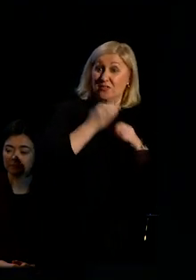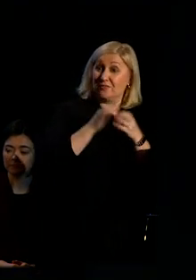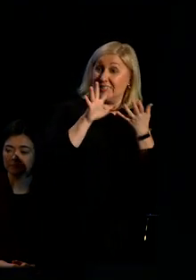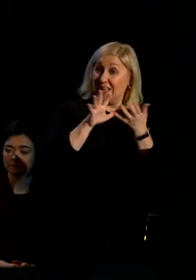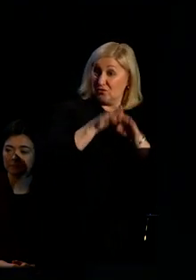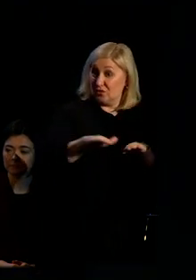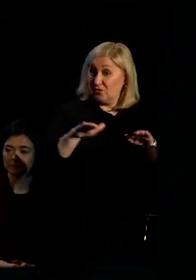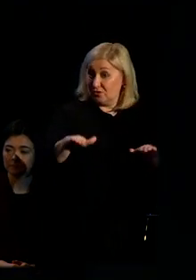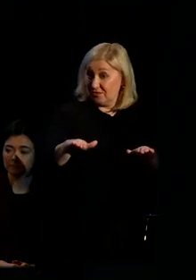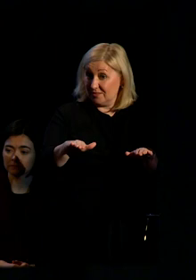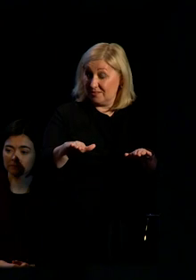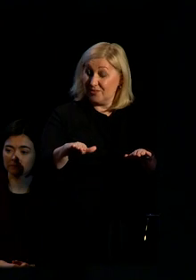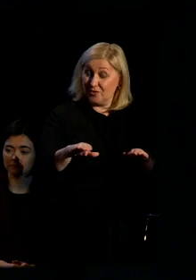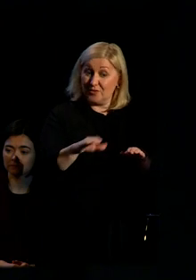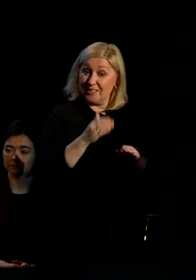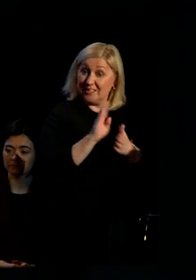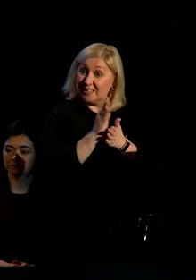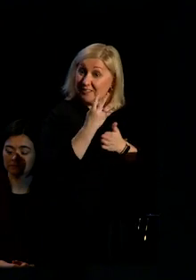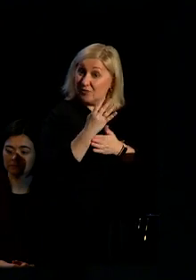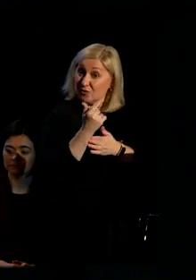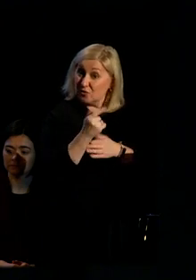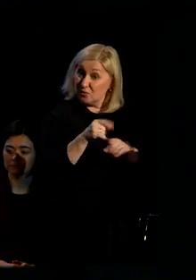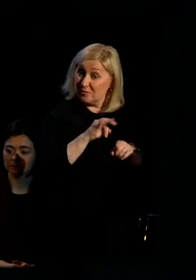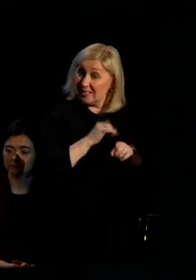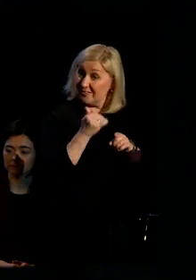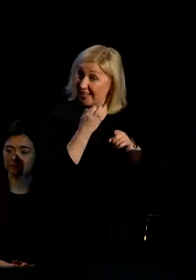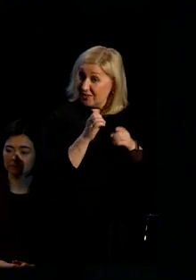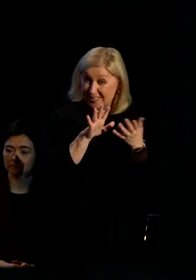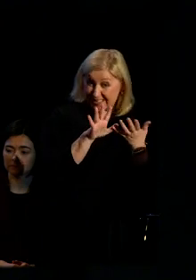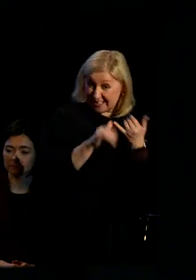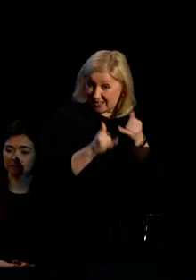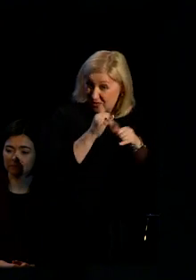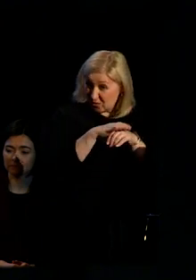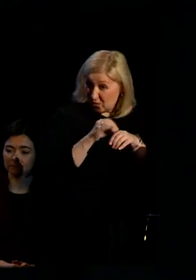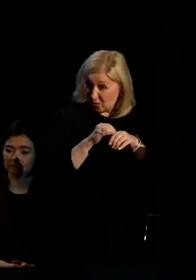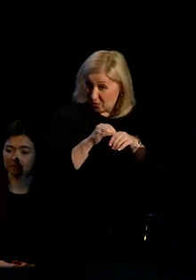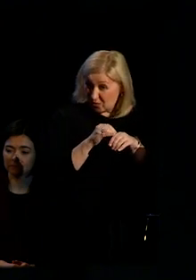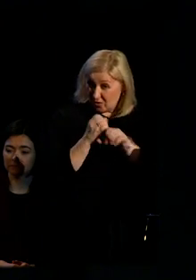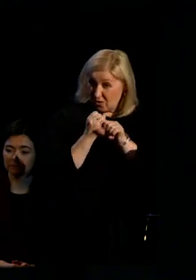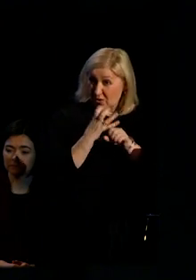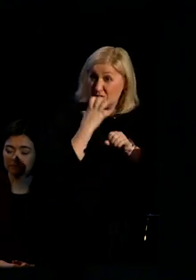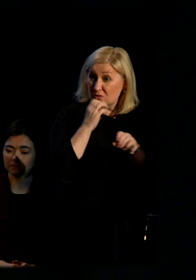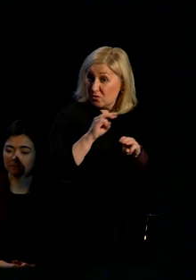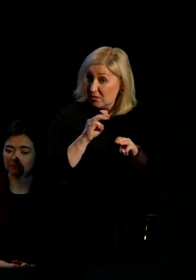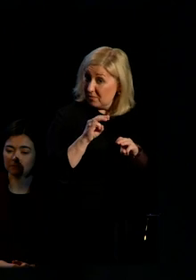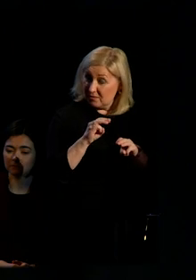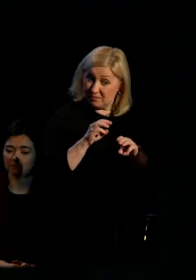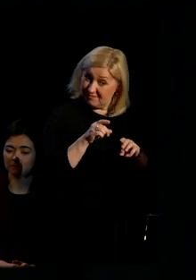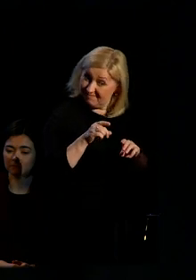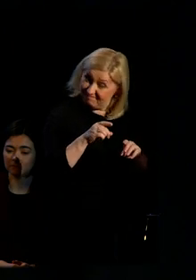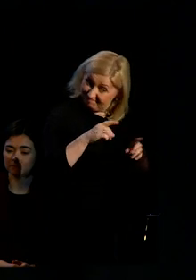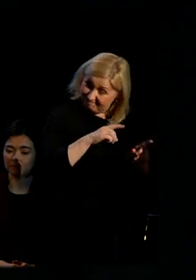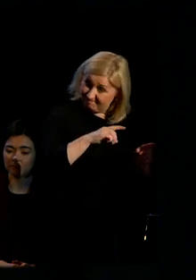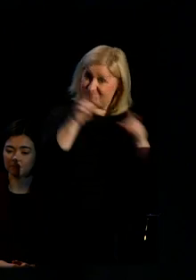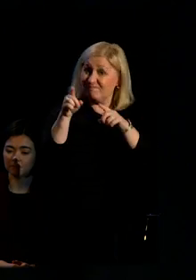In 1942, when he was just 10 years old, the entire Jewish population was dispatched to certain and